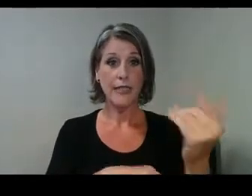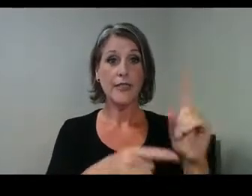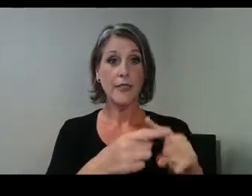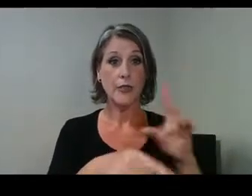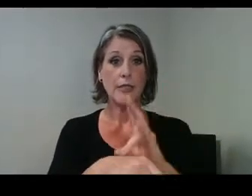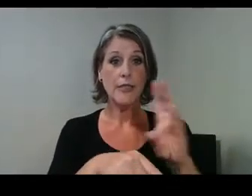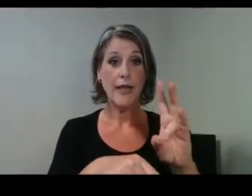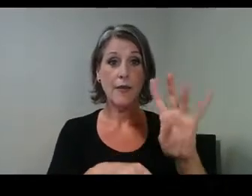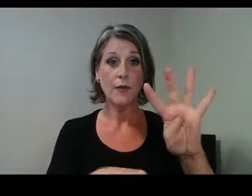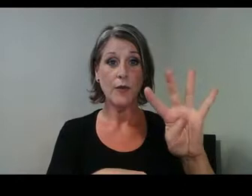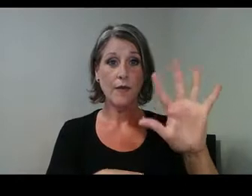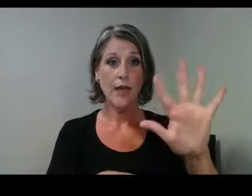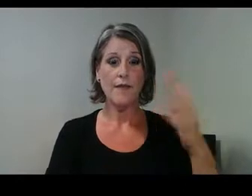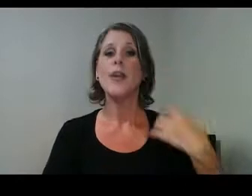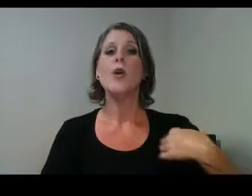year.